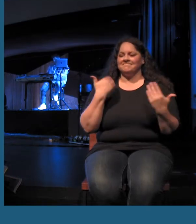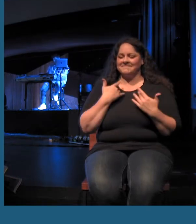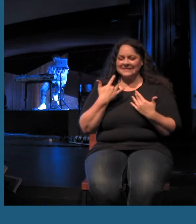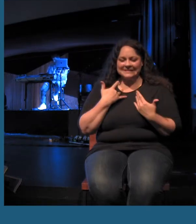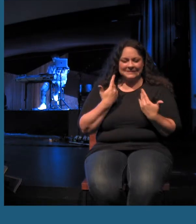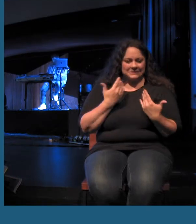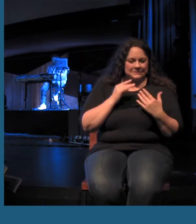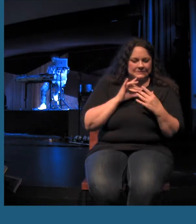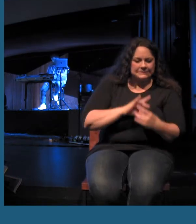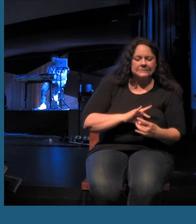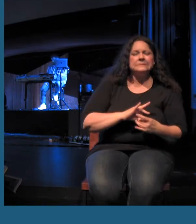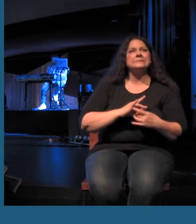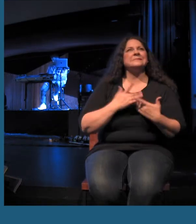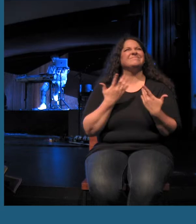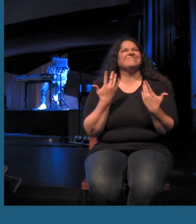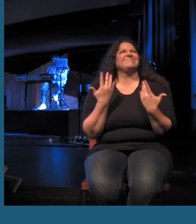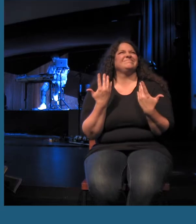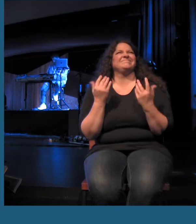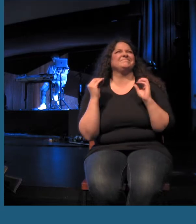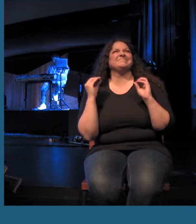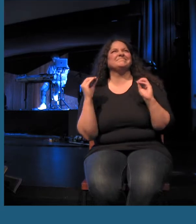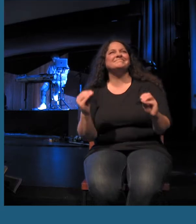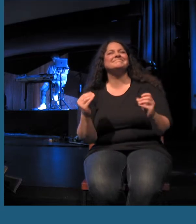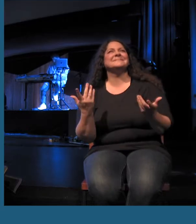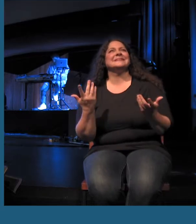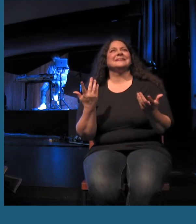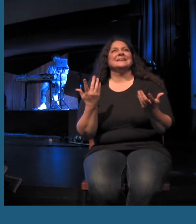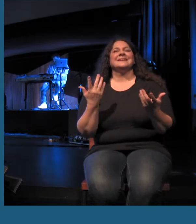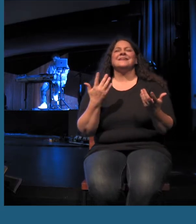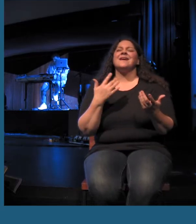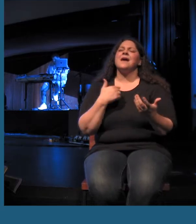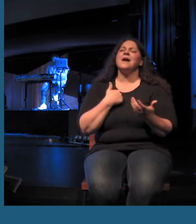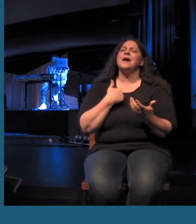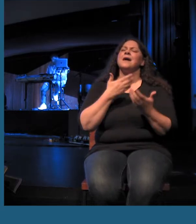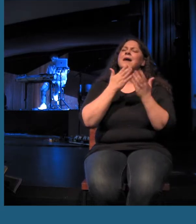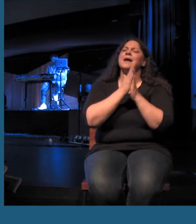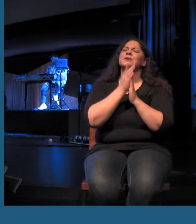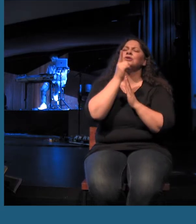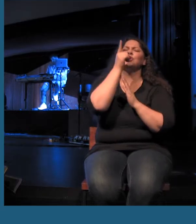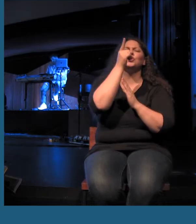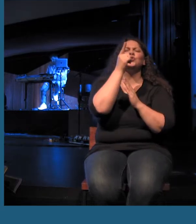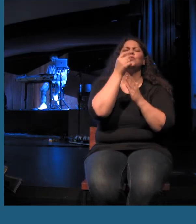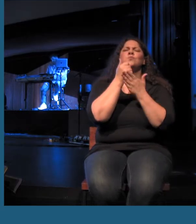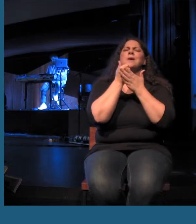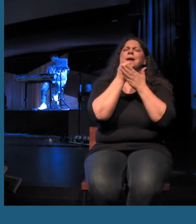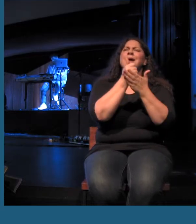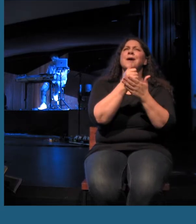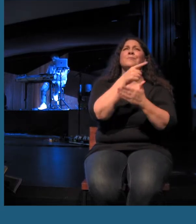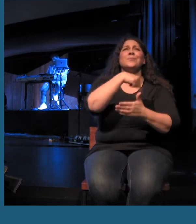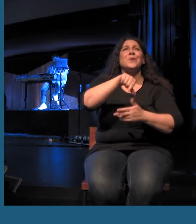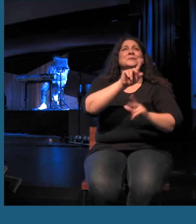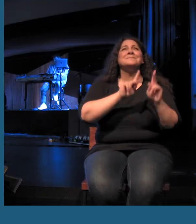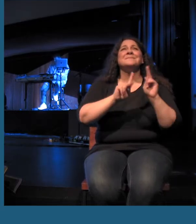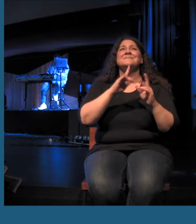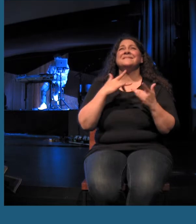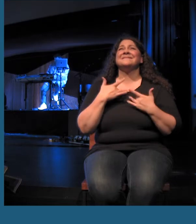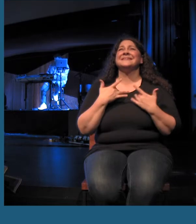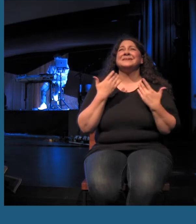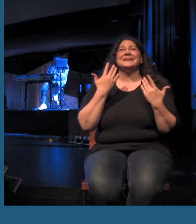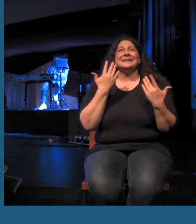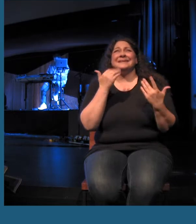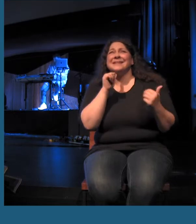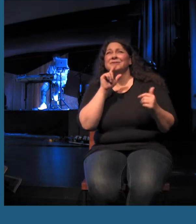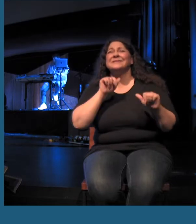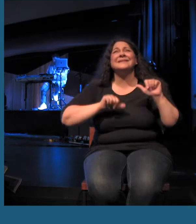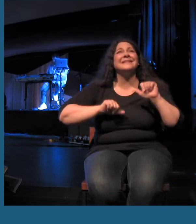are, don't feel like they're connected to anybody. And Lord, I ask that you would guide and direct them into a place that they can